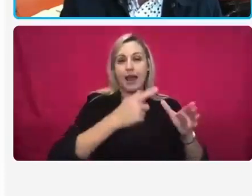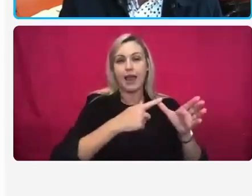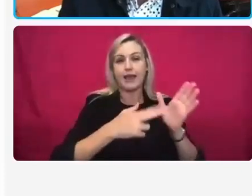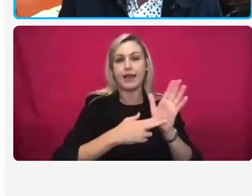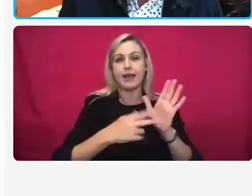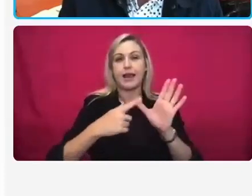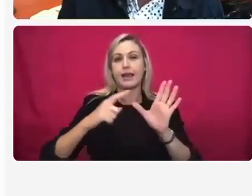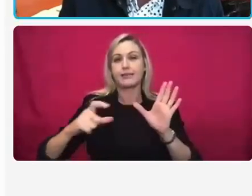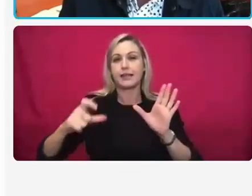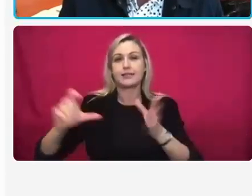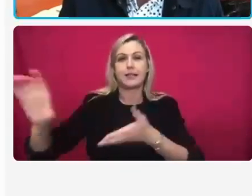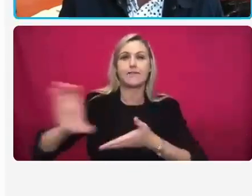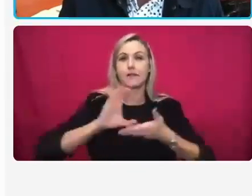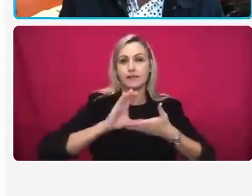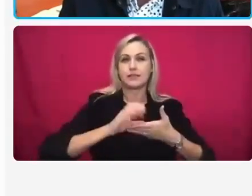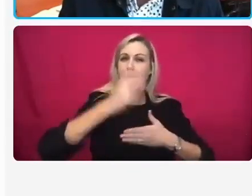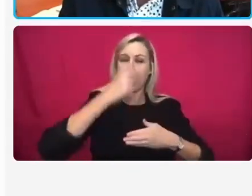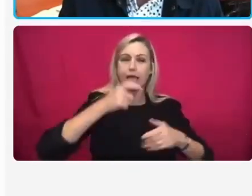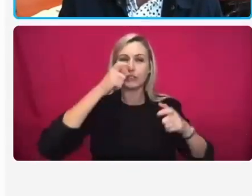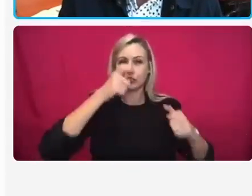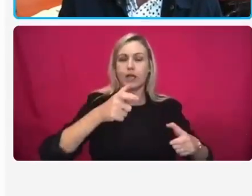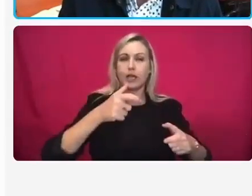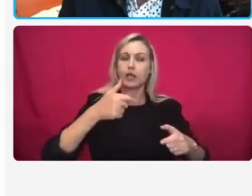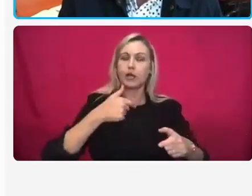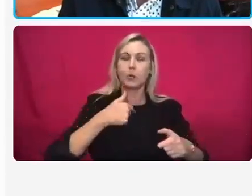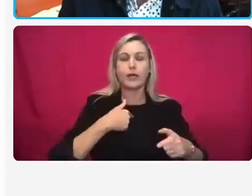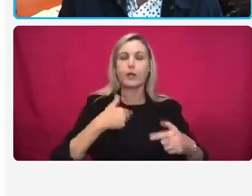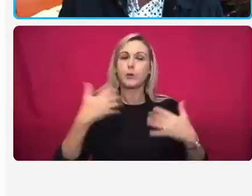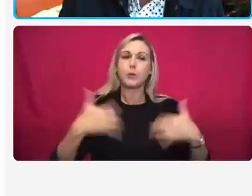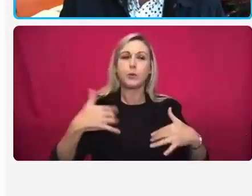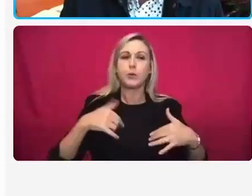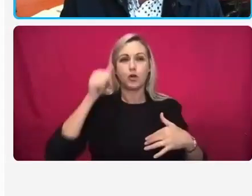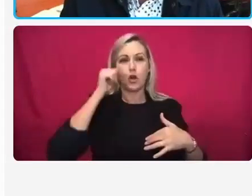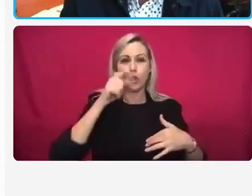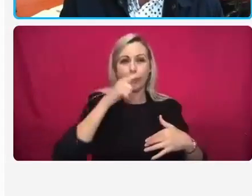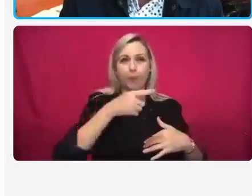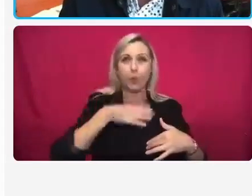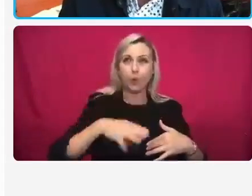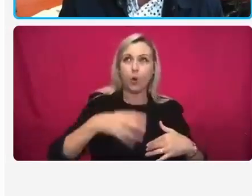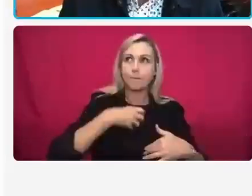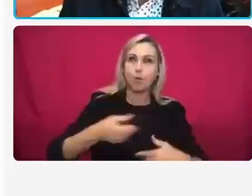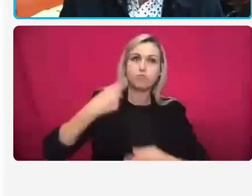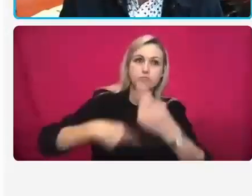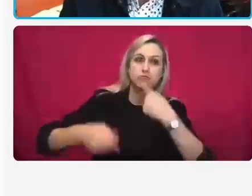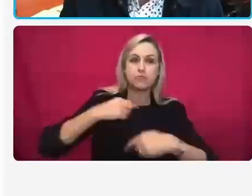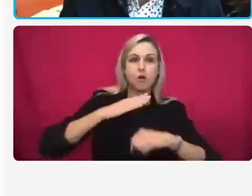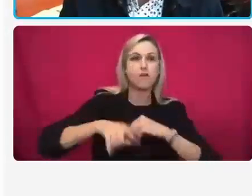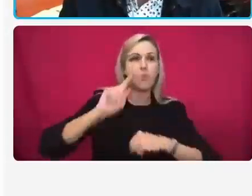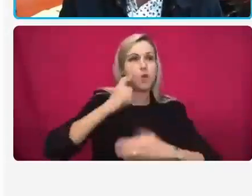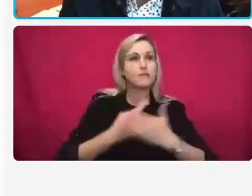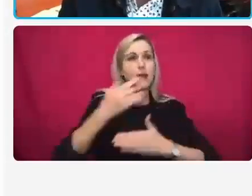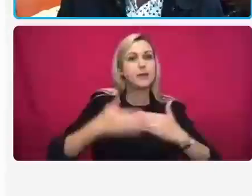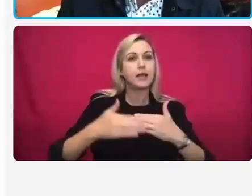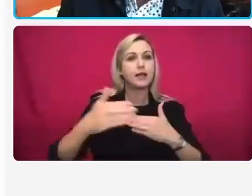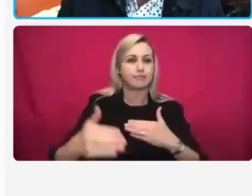funding. We're acutely aware that people are wanting more information about that, and this is one step in that